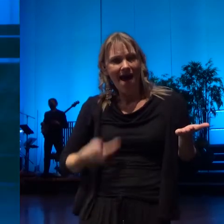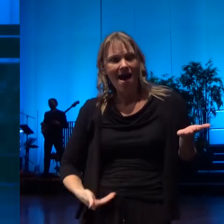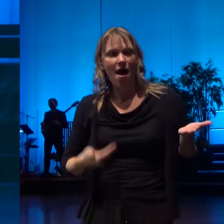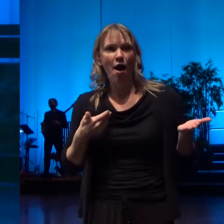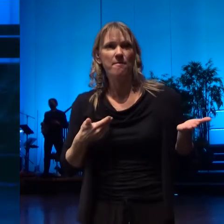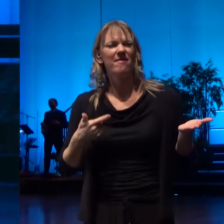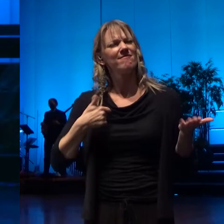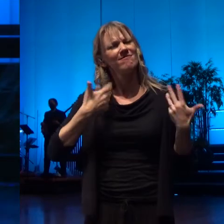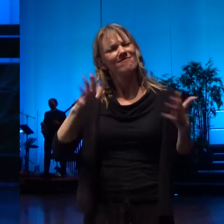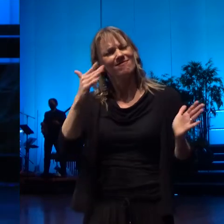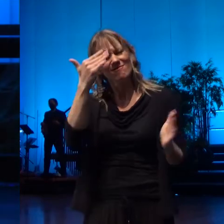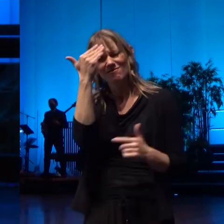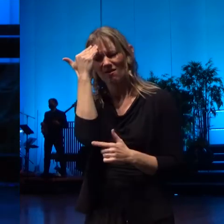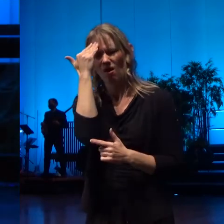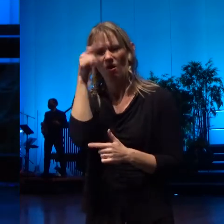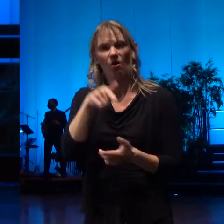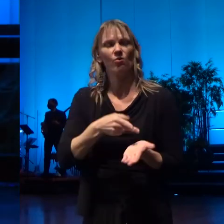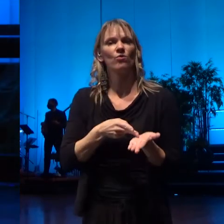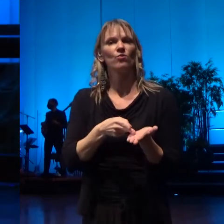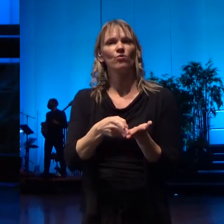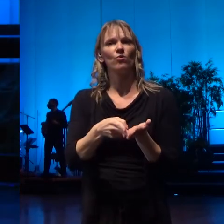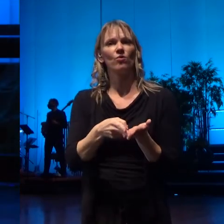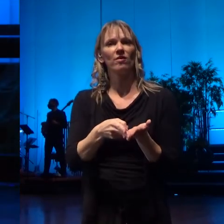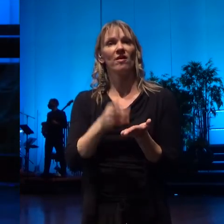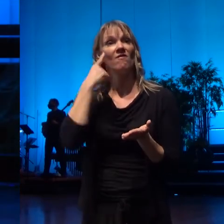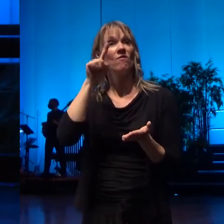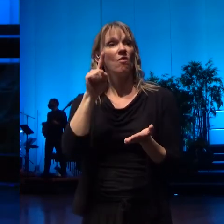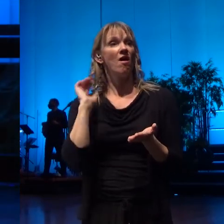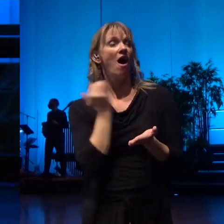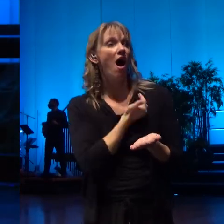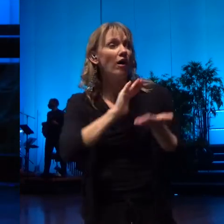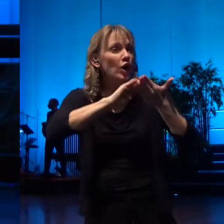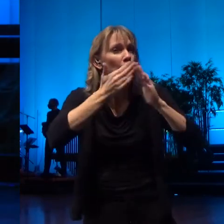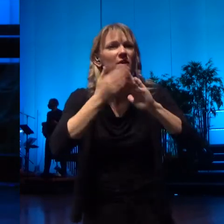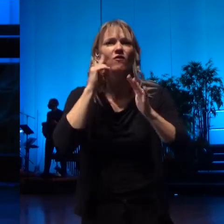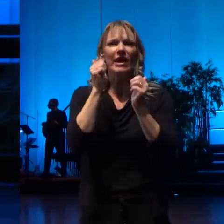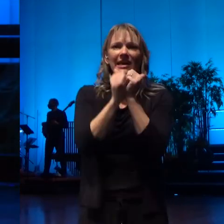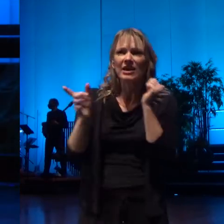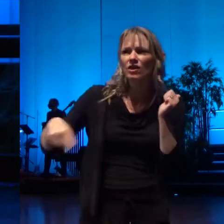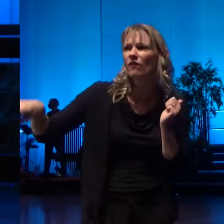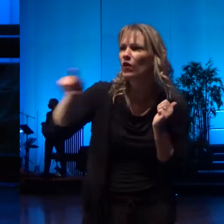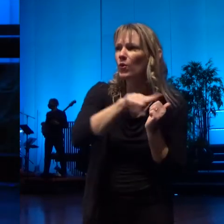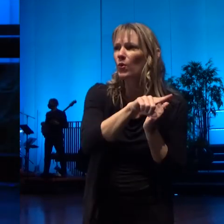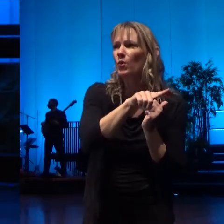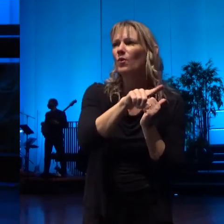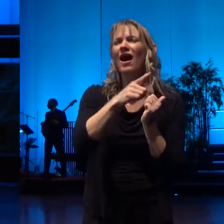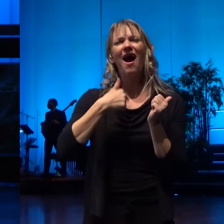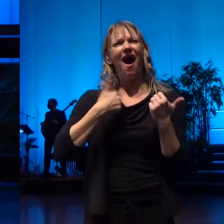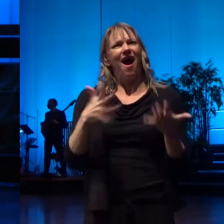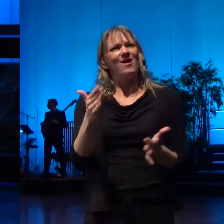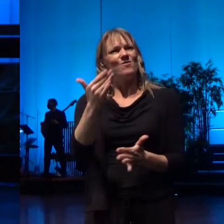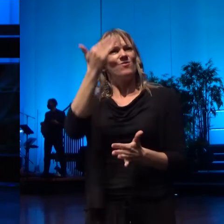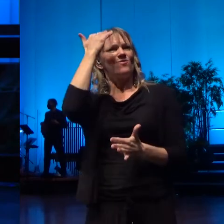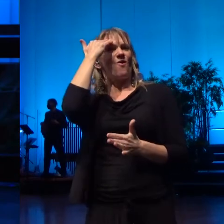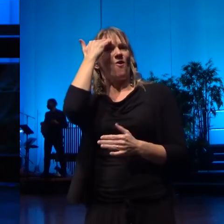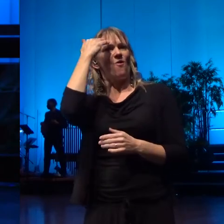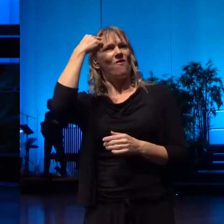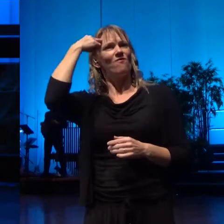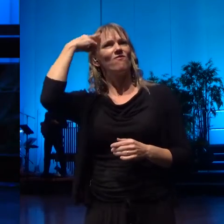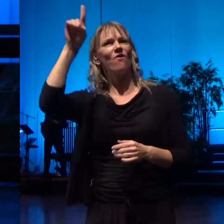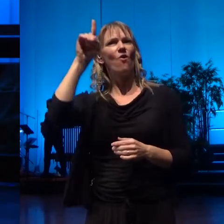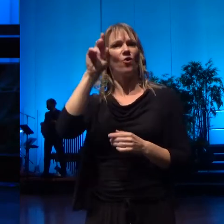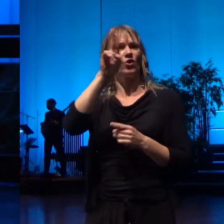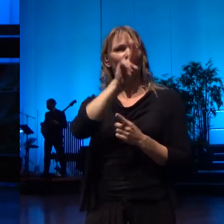So I behold this truth for our community, for each one of you. I behold it for the